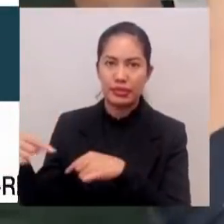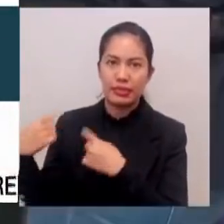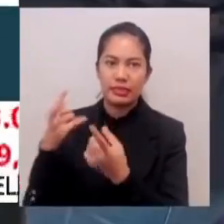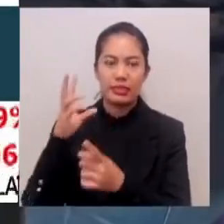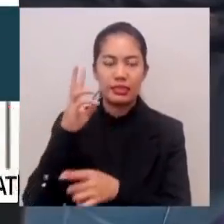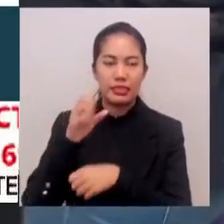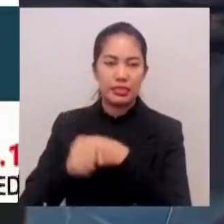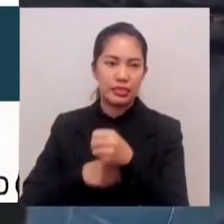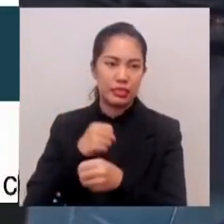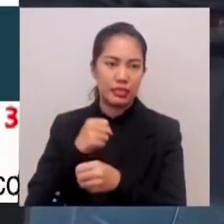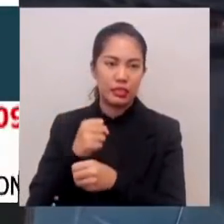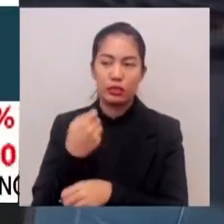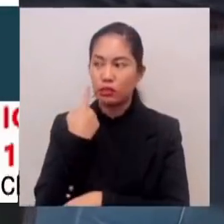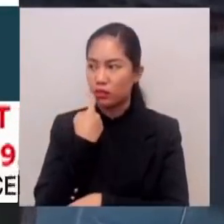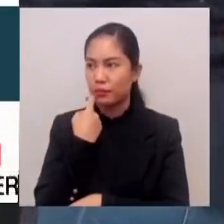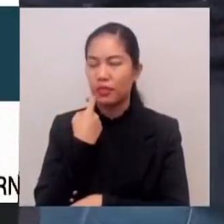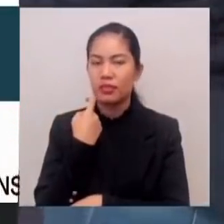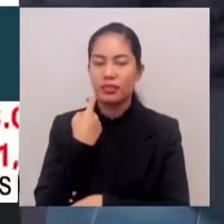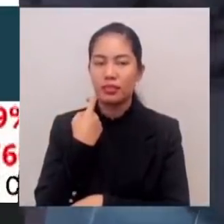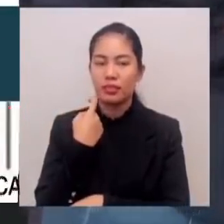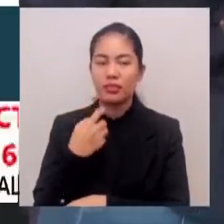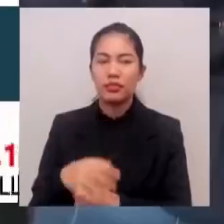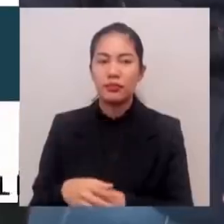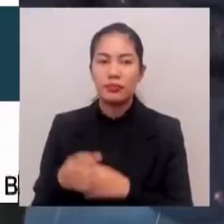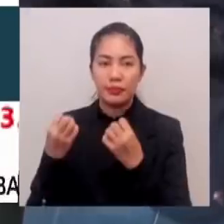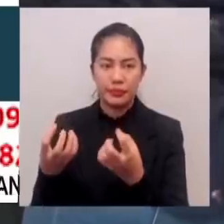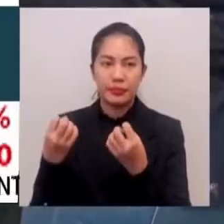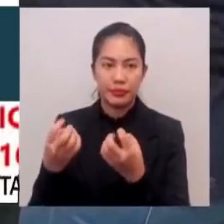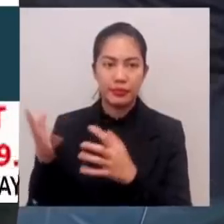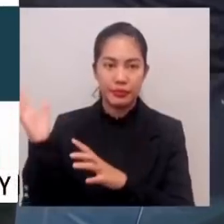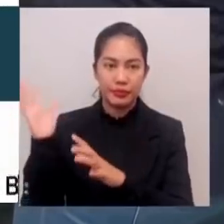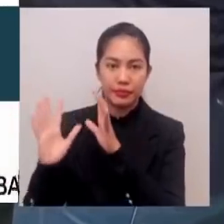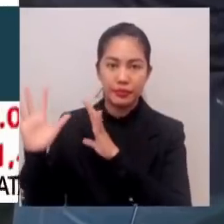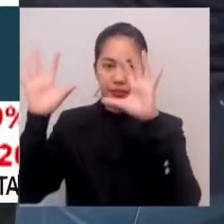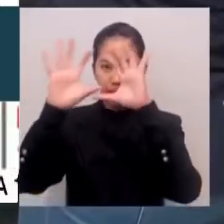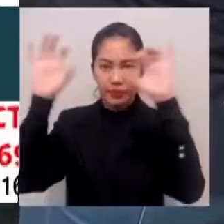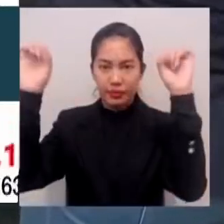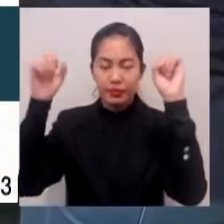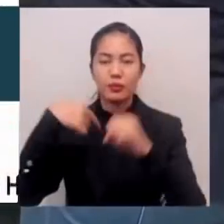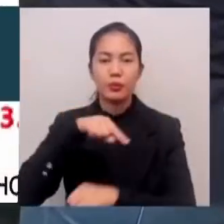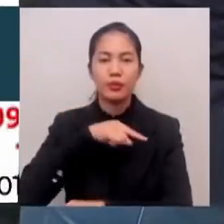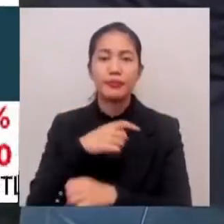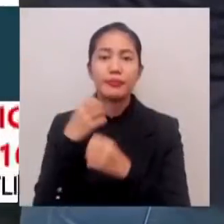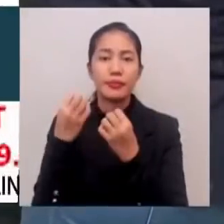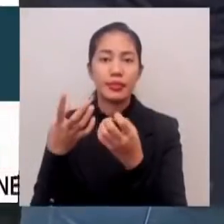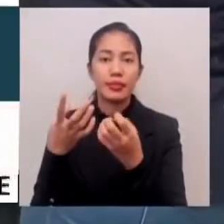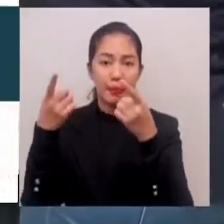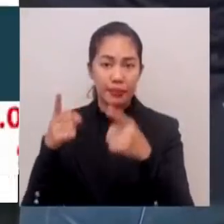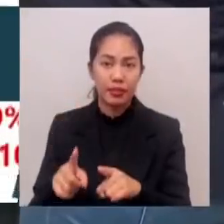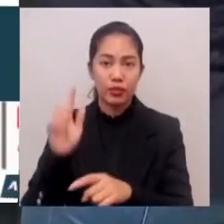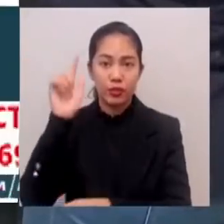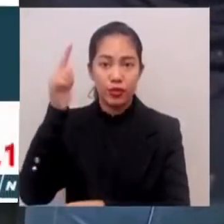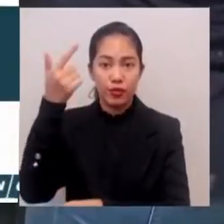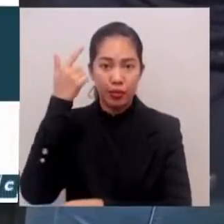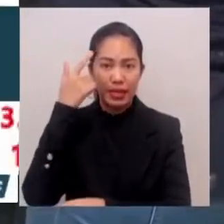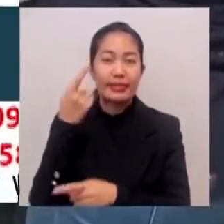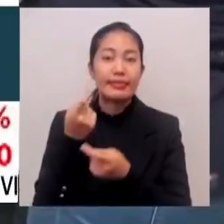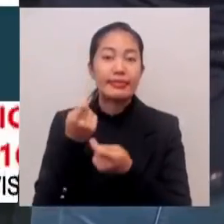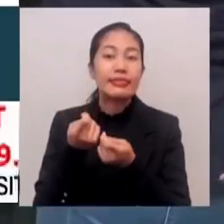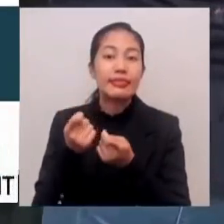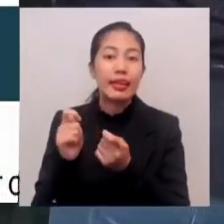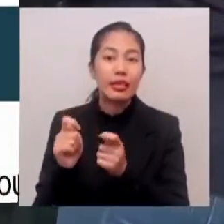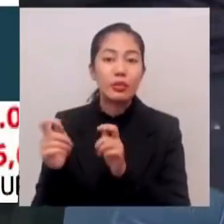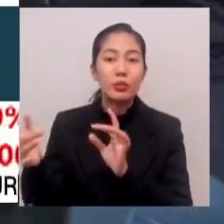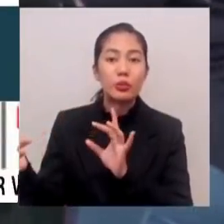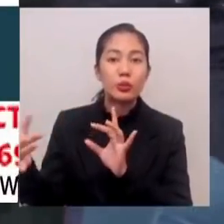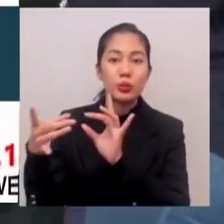past several administrations. And we've seen the many instances that the government has tried to negotiate